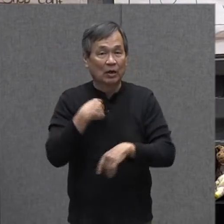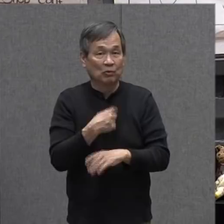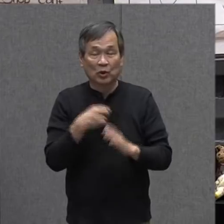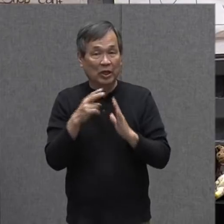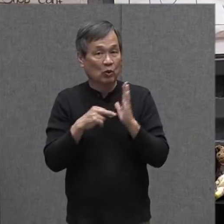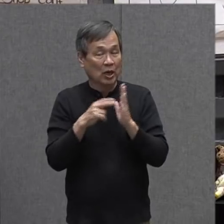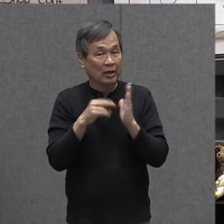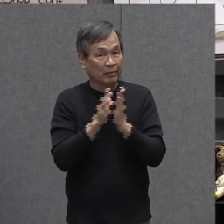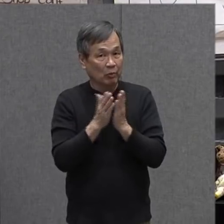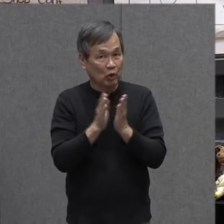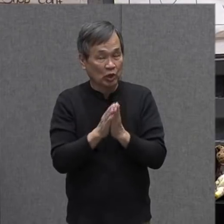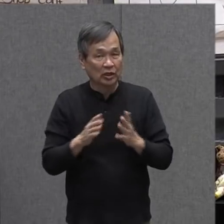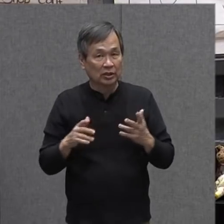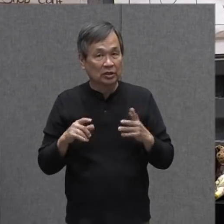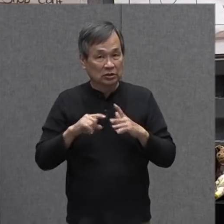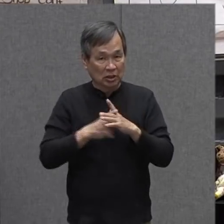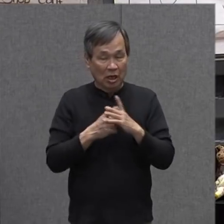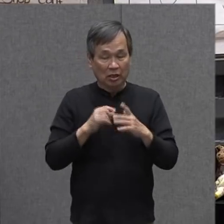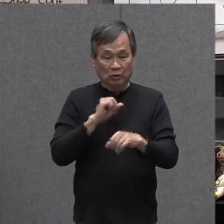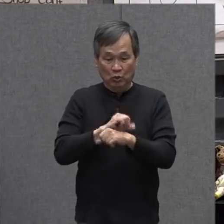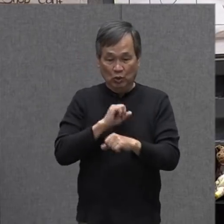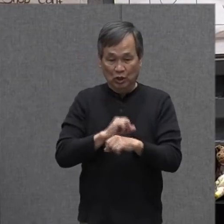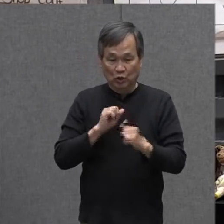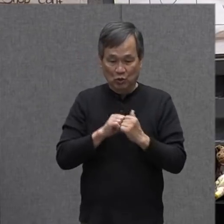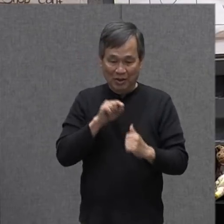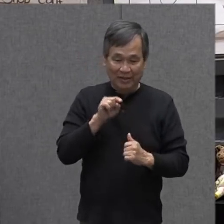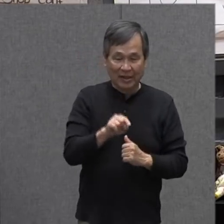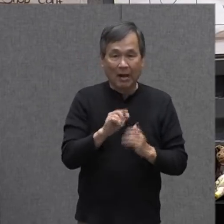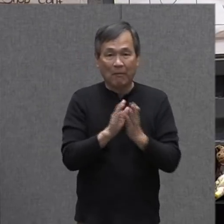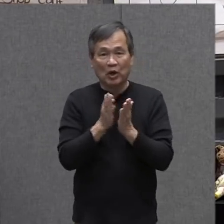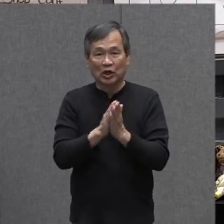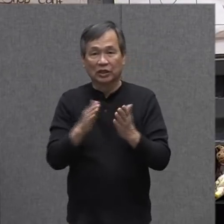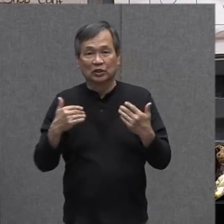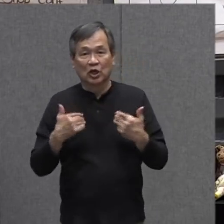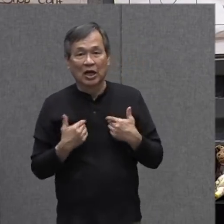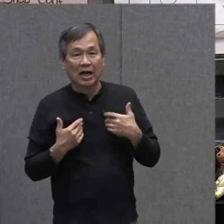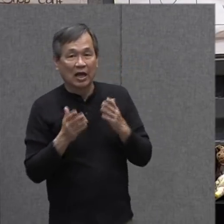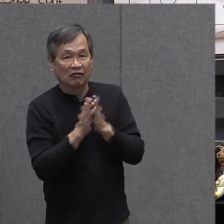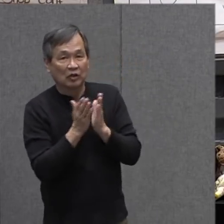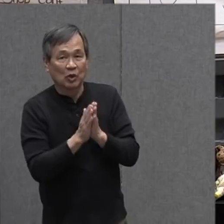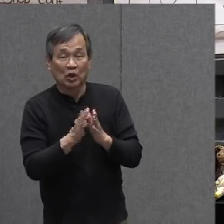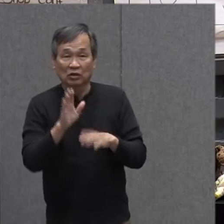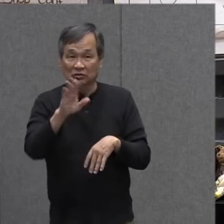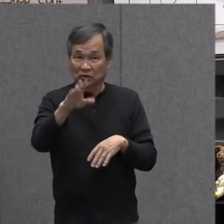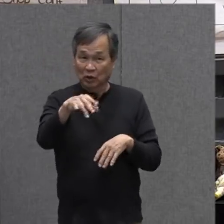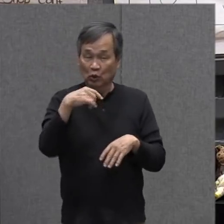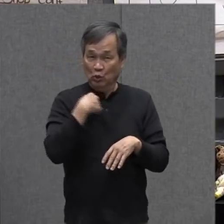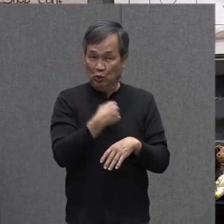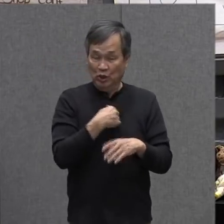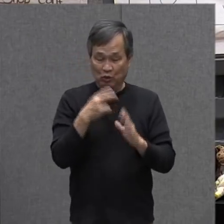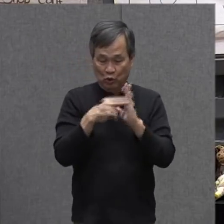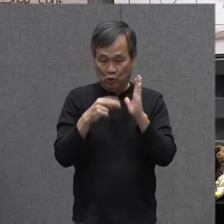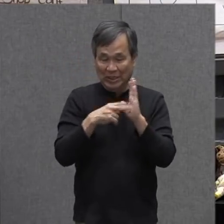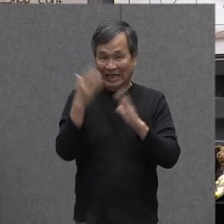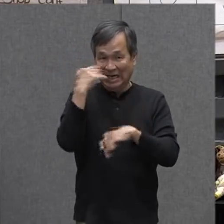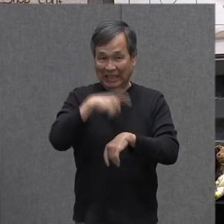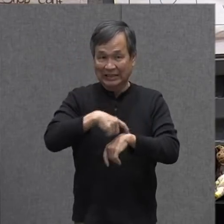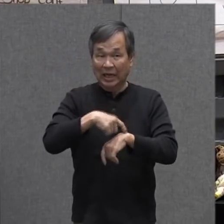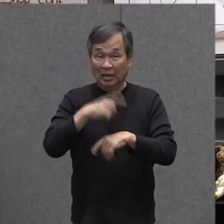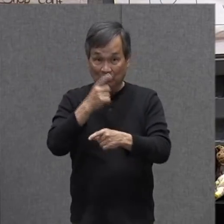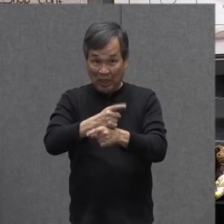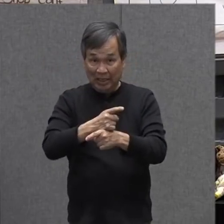So I could do something with this 5/3 and say that I don't think it belongs in the other ones because the other ones are all